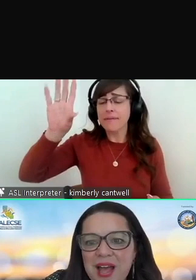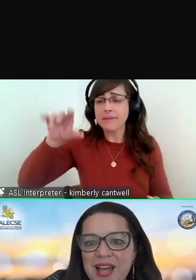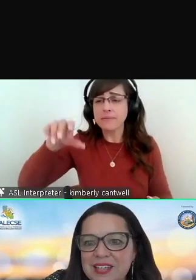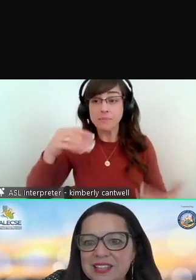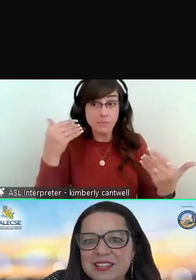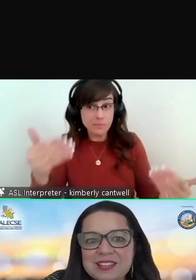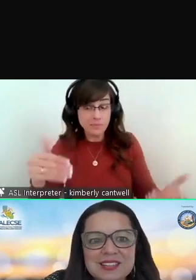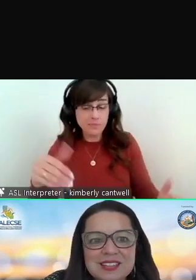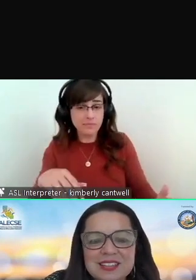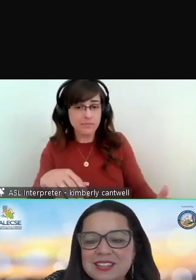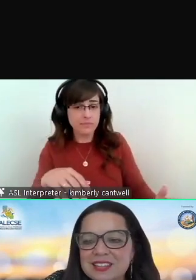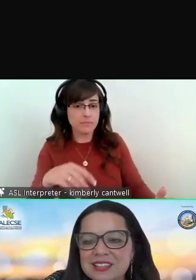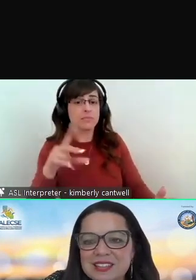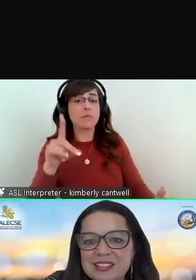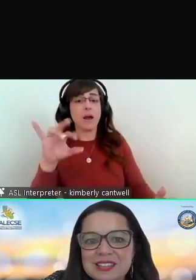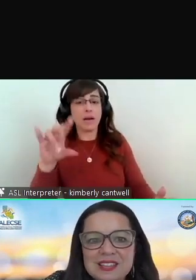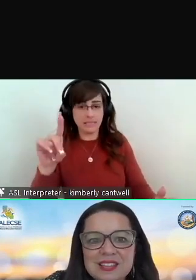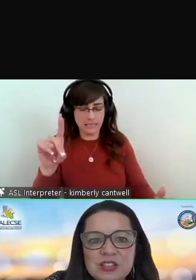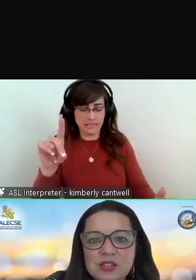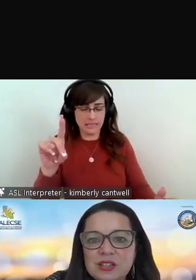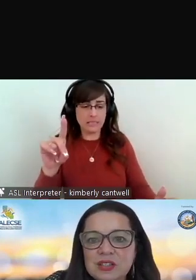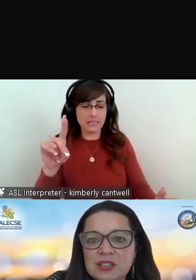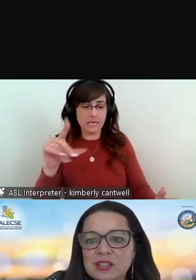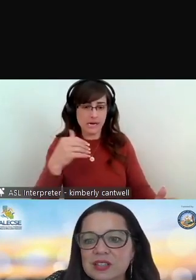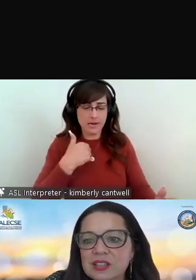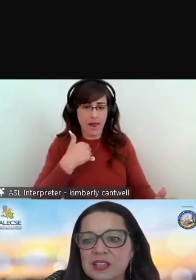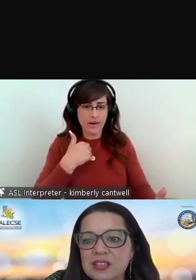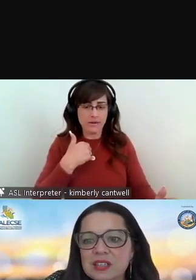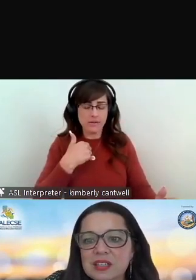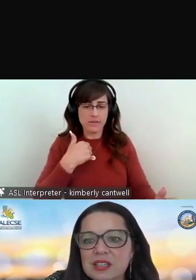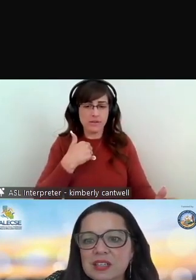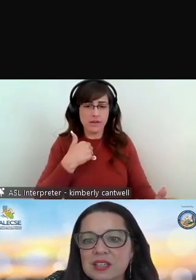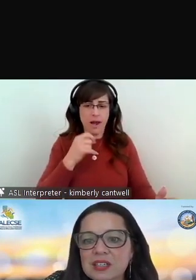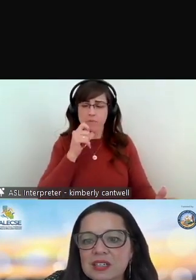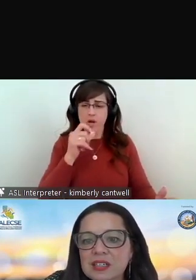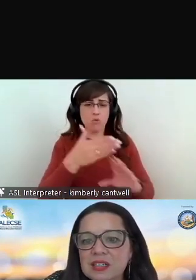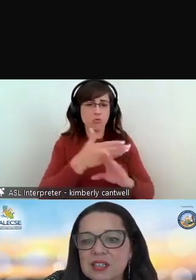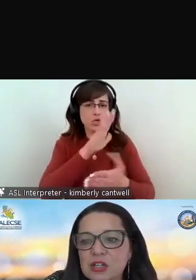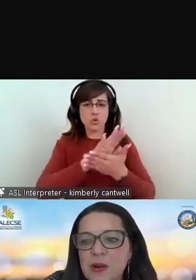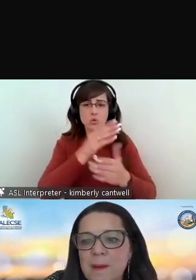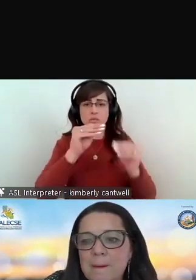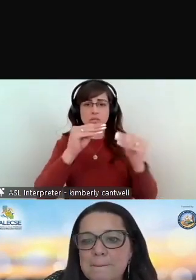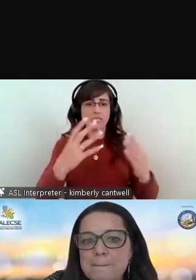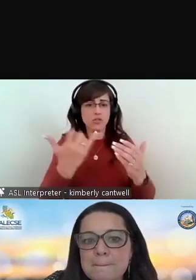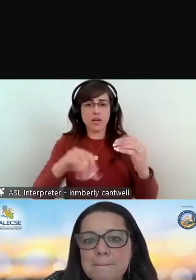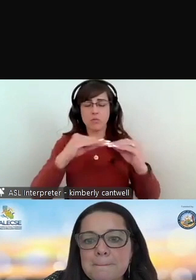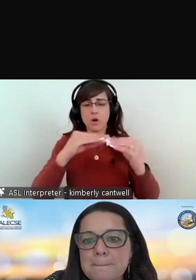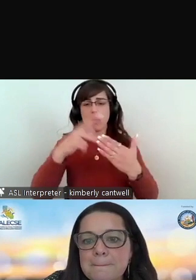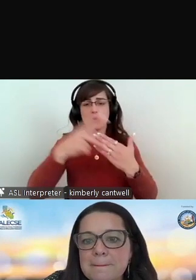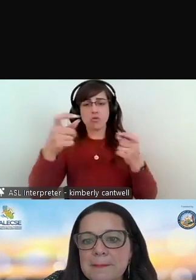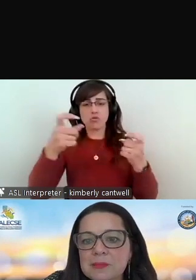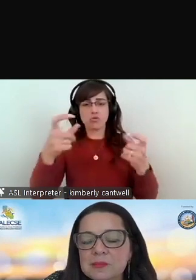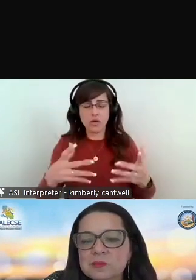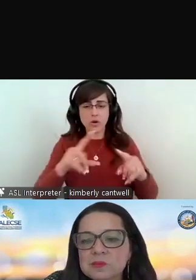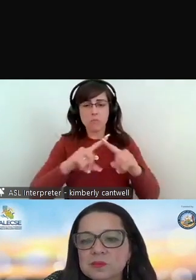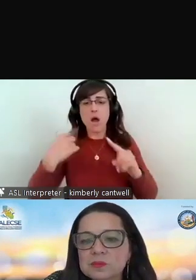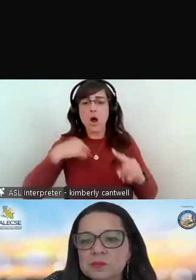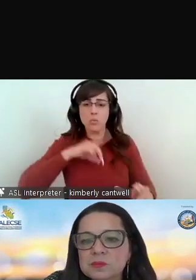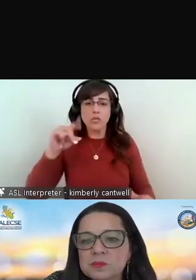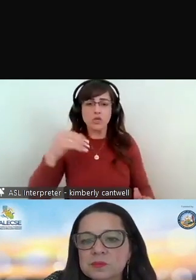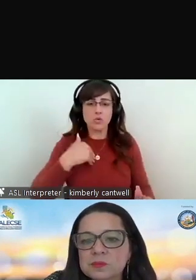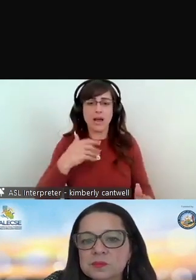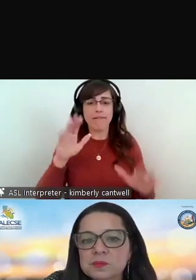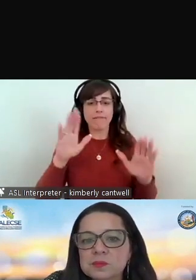Go ahead. I do have, I'm actually not a preschool teacher anymore. I'm the program director, but we do